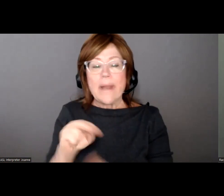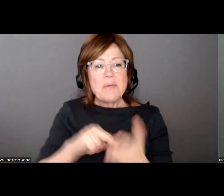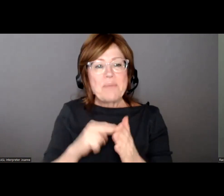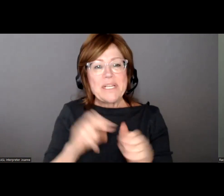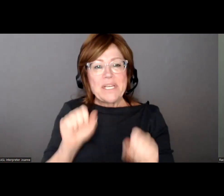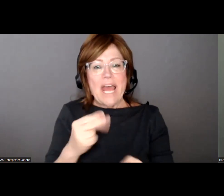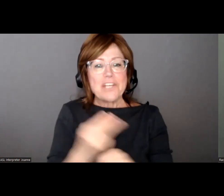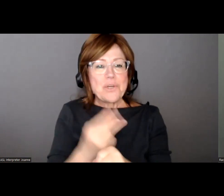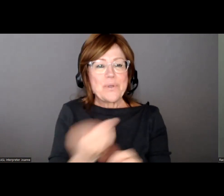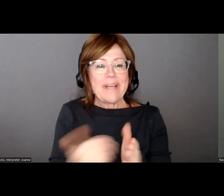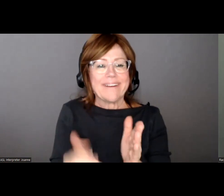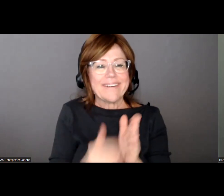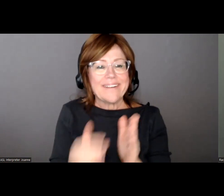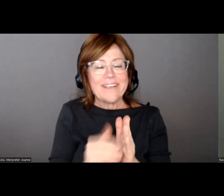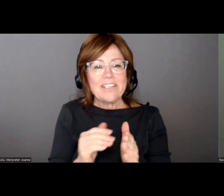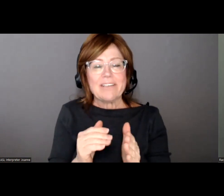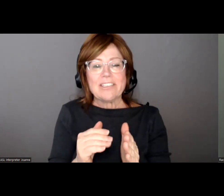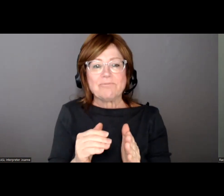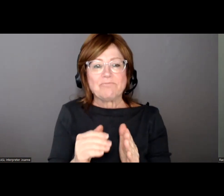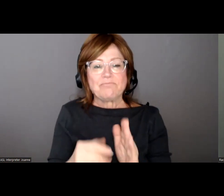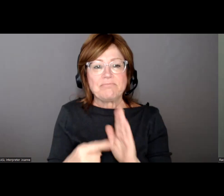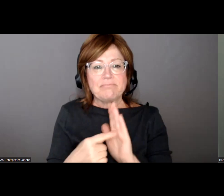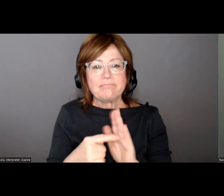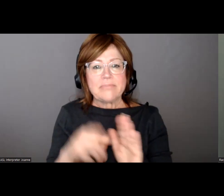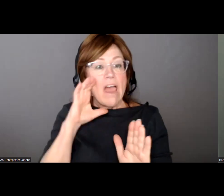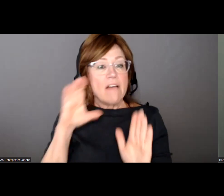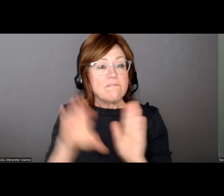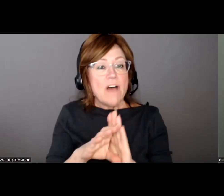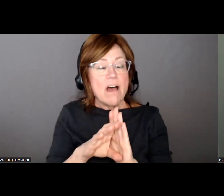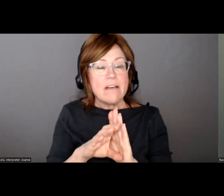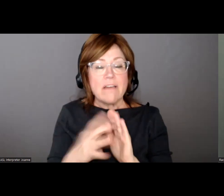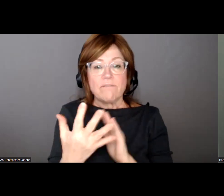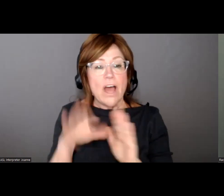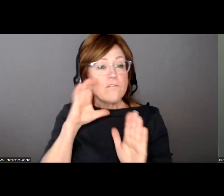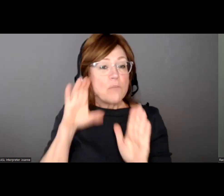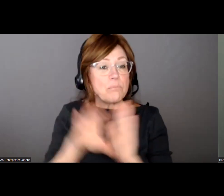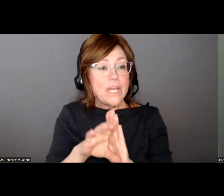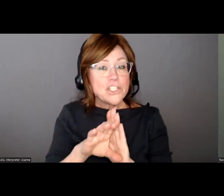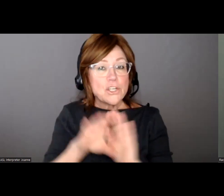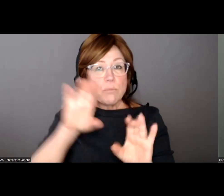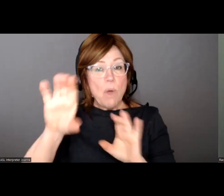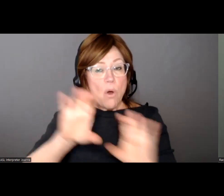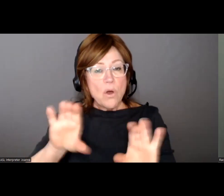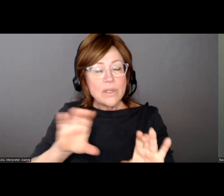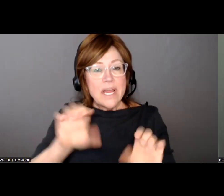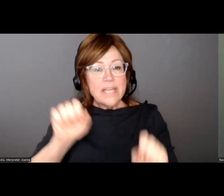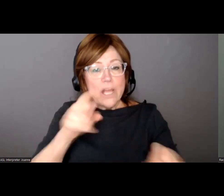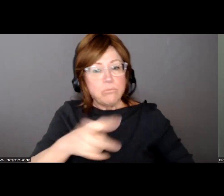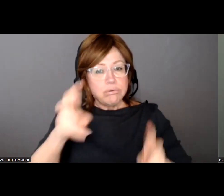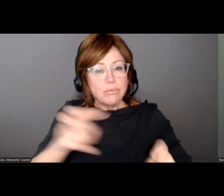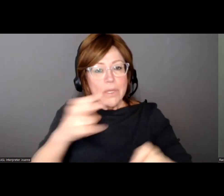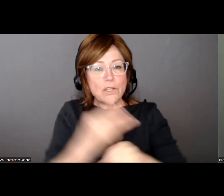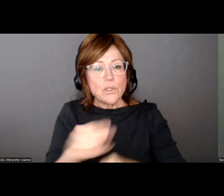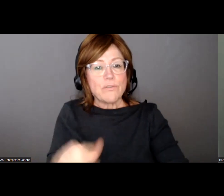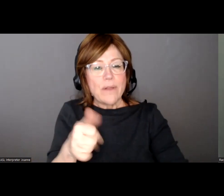5 images that, for different things and sort of reuse them. So post them. Yeah. I would also suggest, if you're